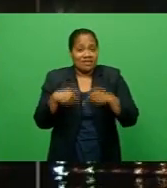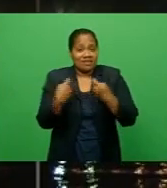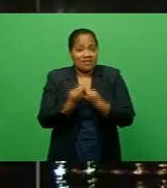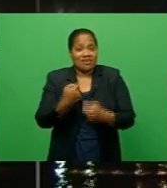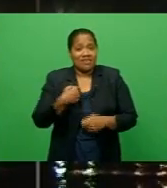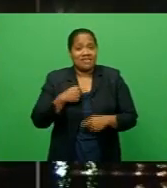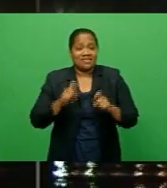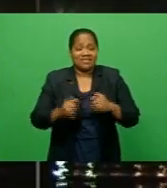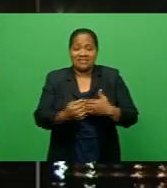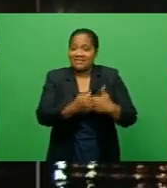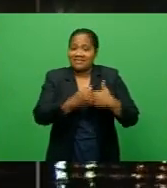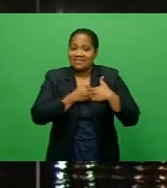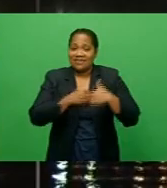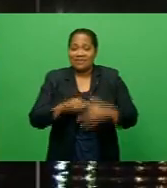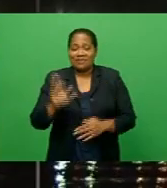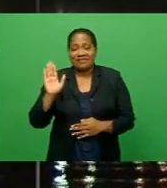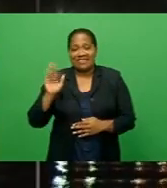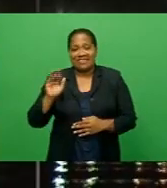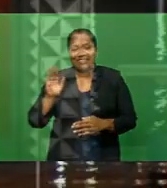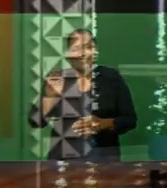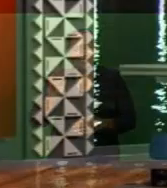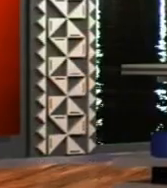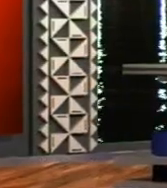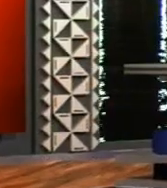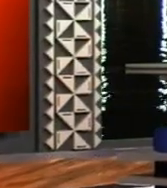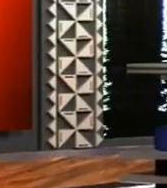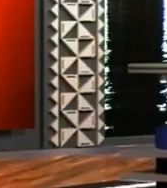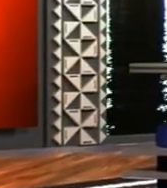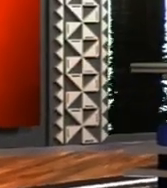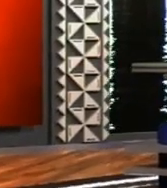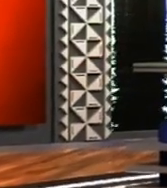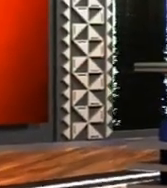I, stay safe. Bye for now.